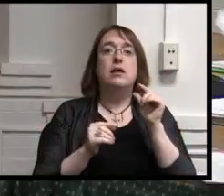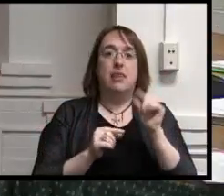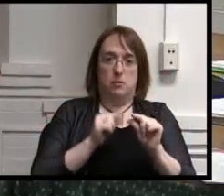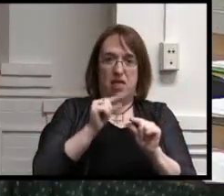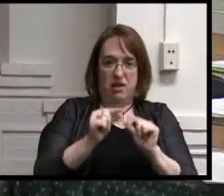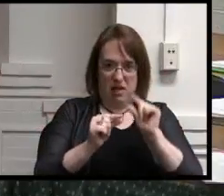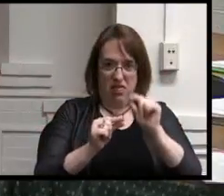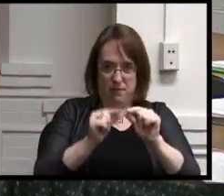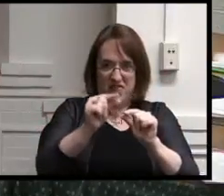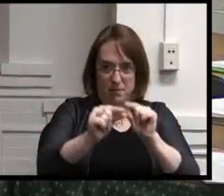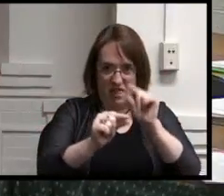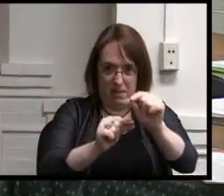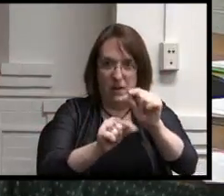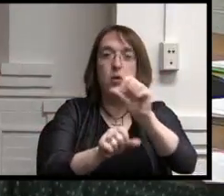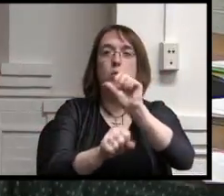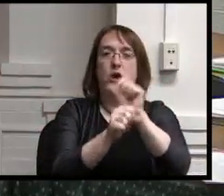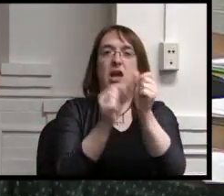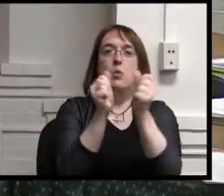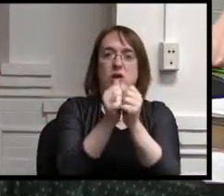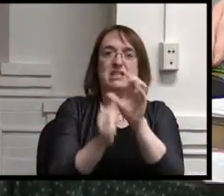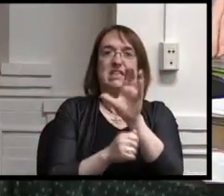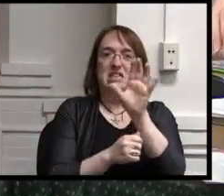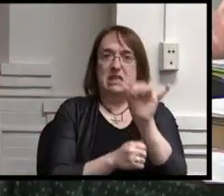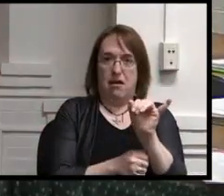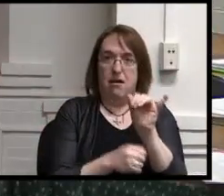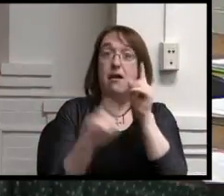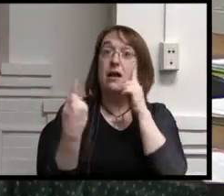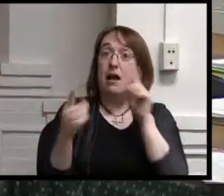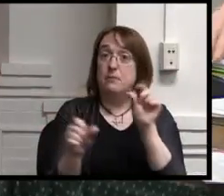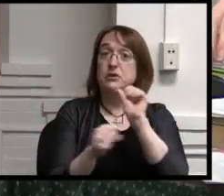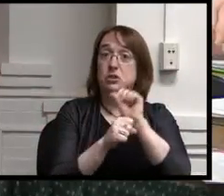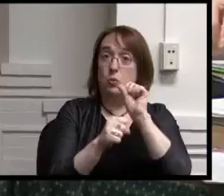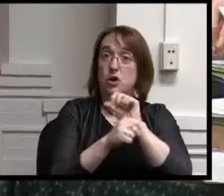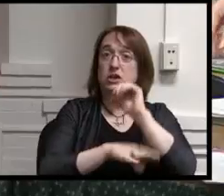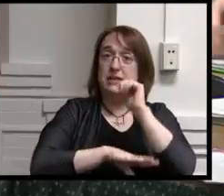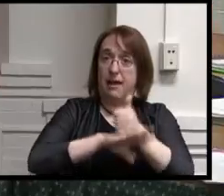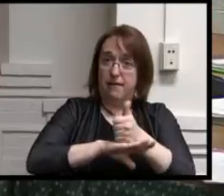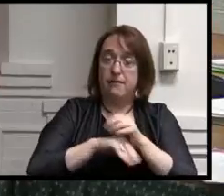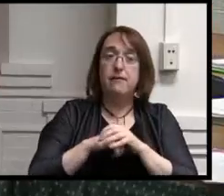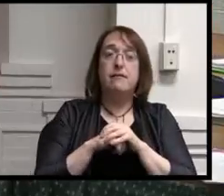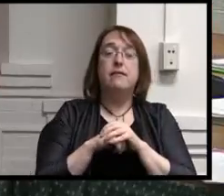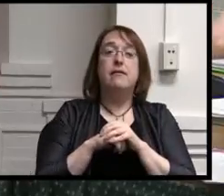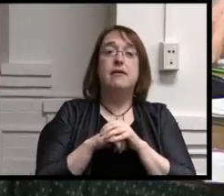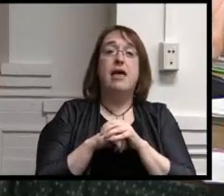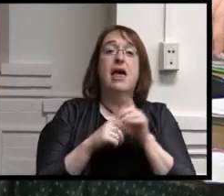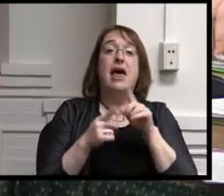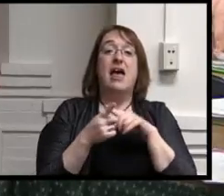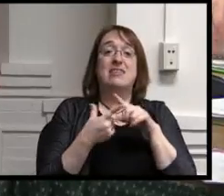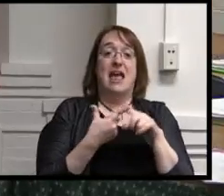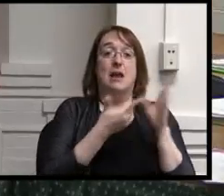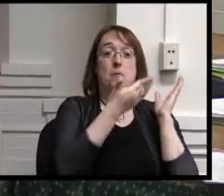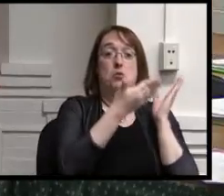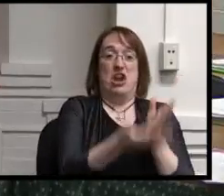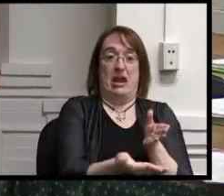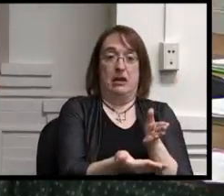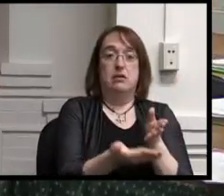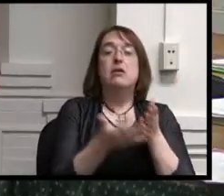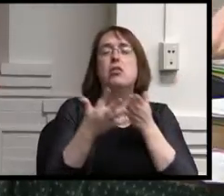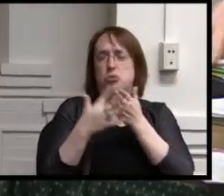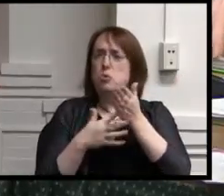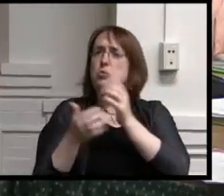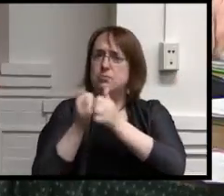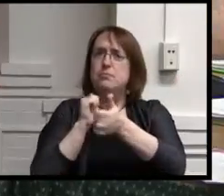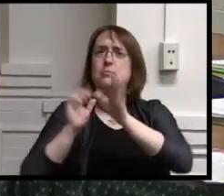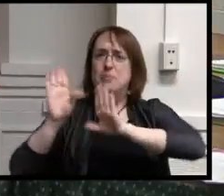sequence, working together with CCI to accomplish this work, and bring back to you. We'll do competitive bidding of